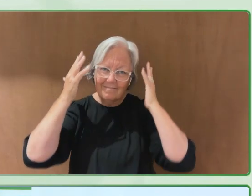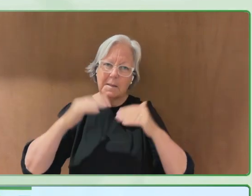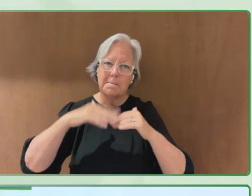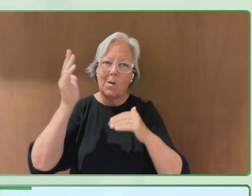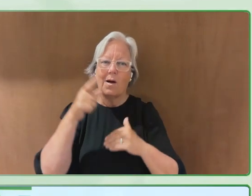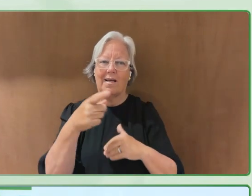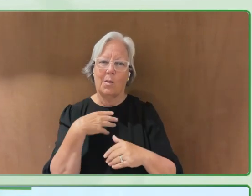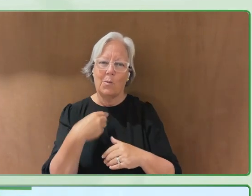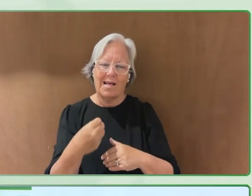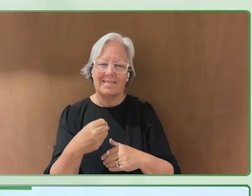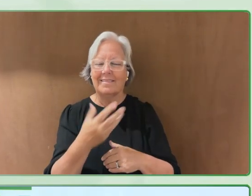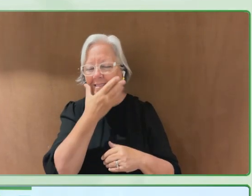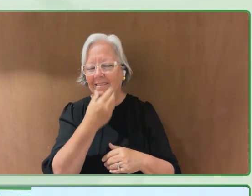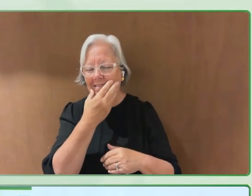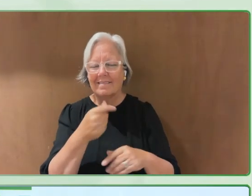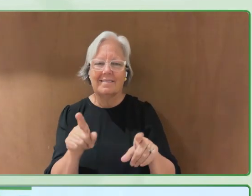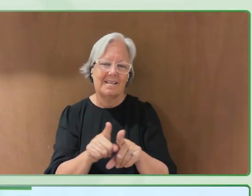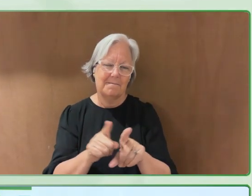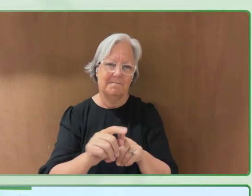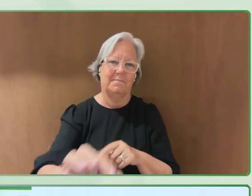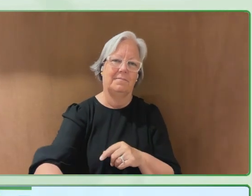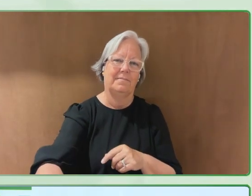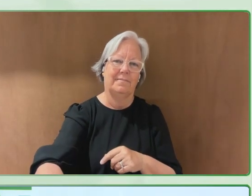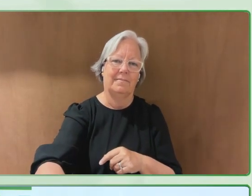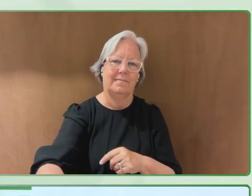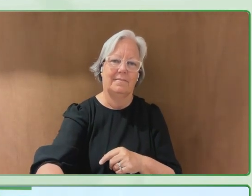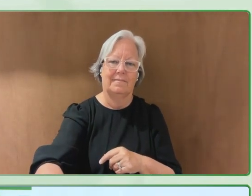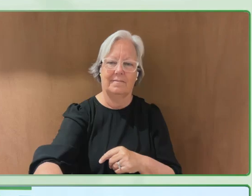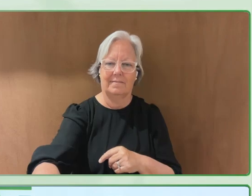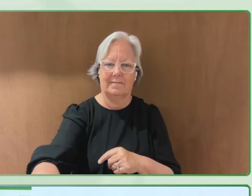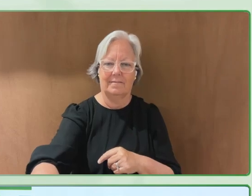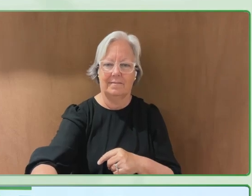And I'm going to talk to you about the genesis of where we started.